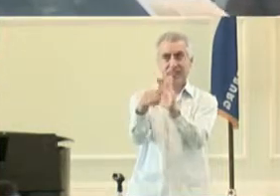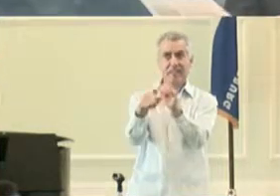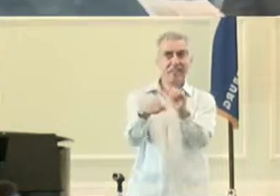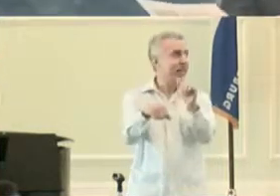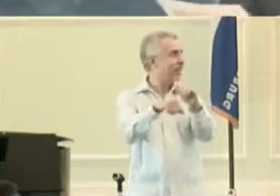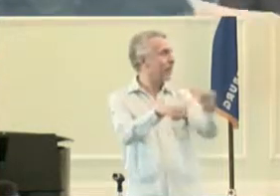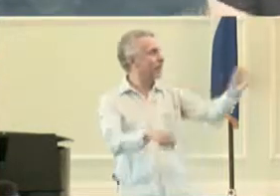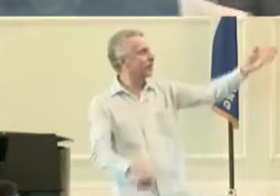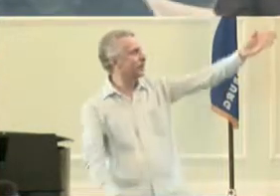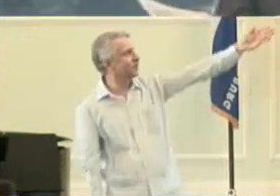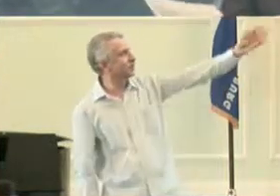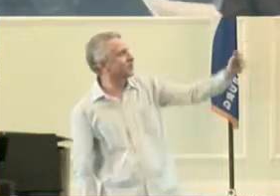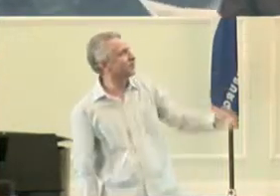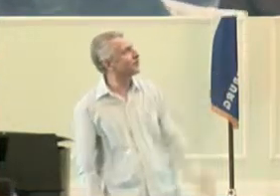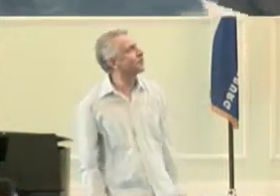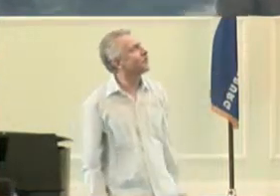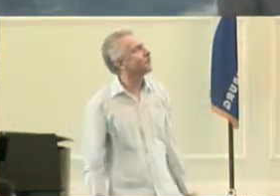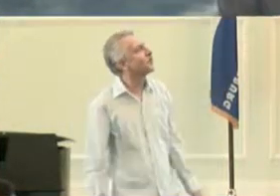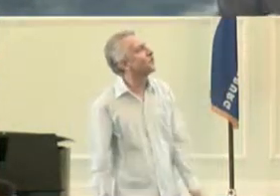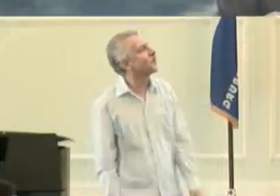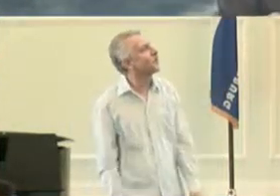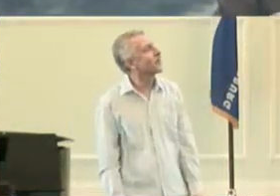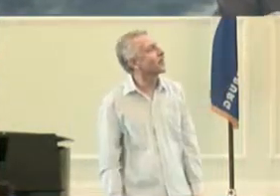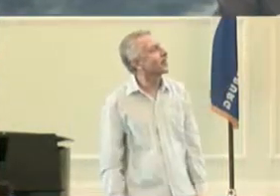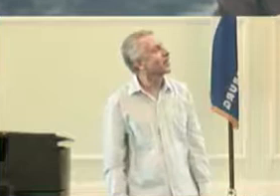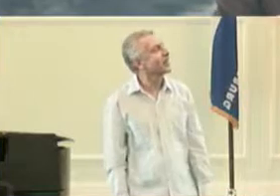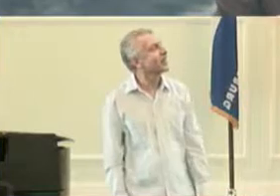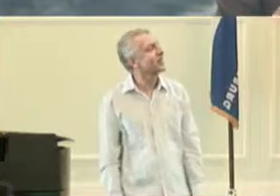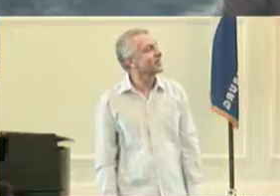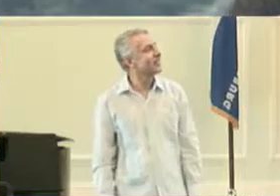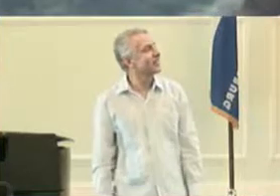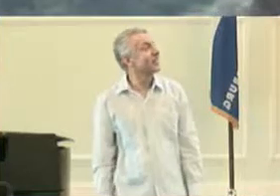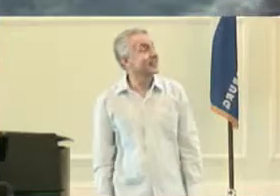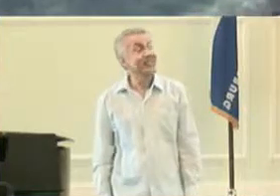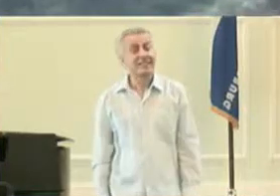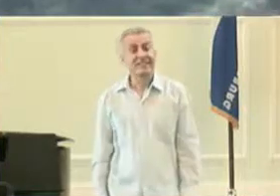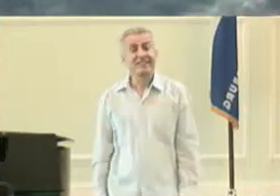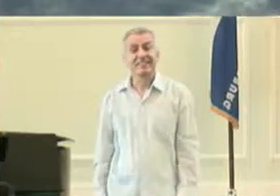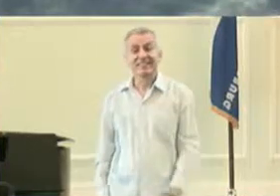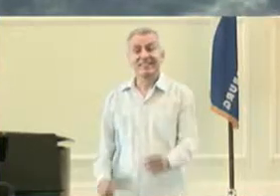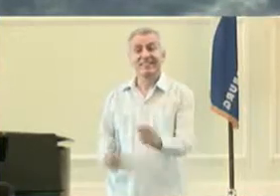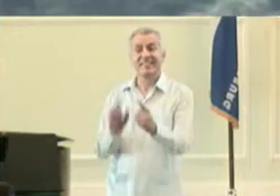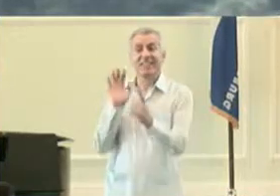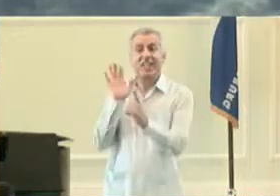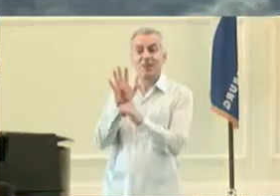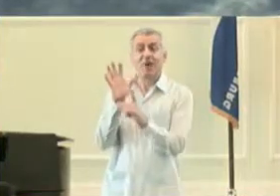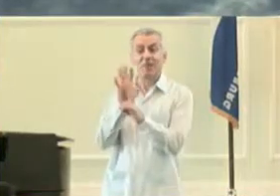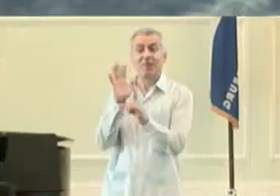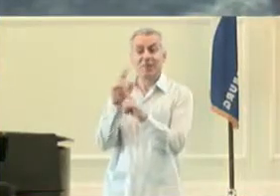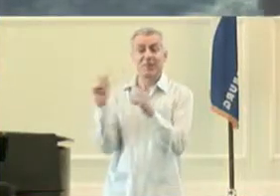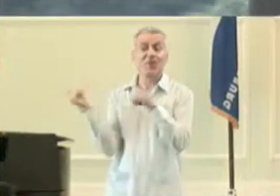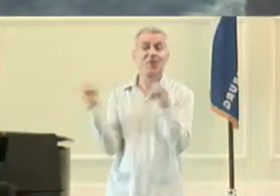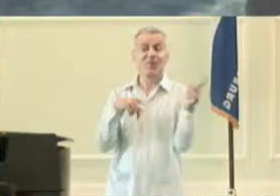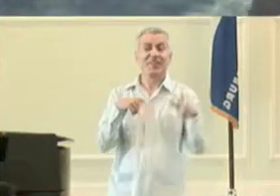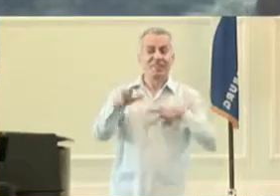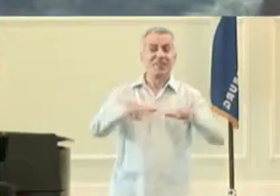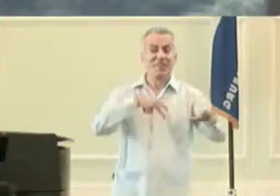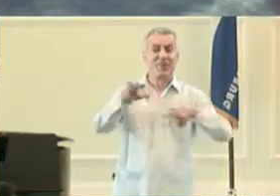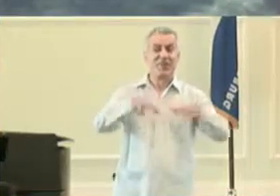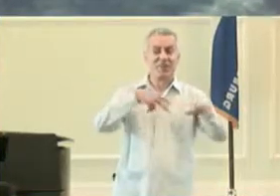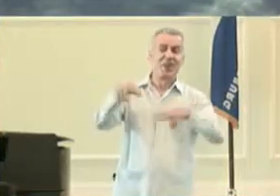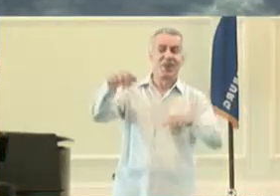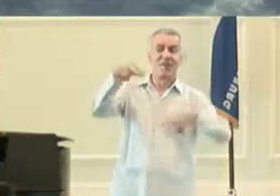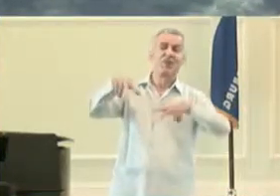mountain, and many people have gone there to visit as tourists, and they actually go up